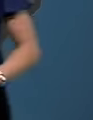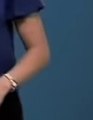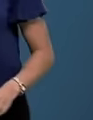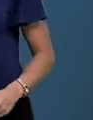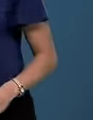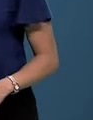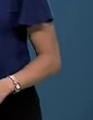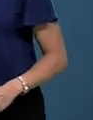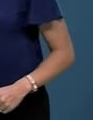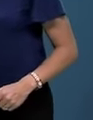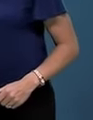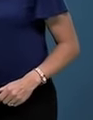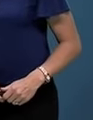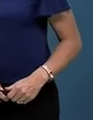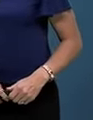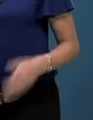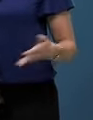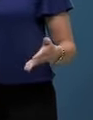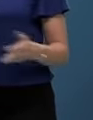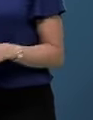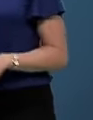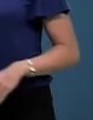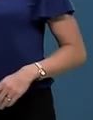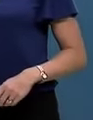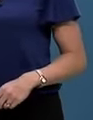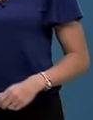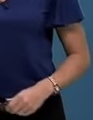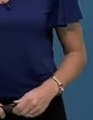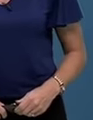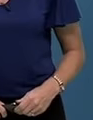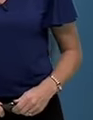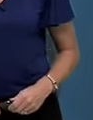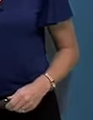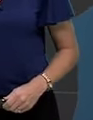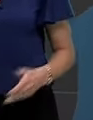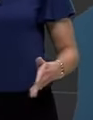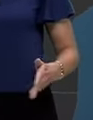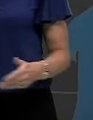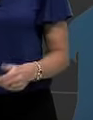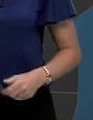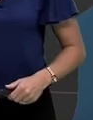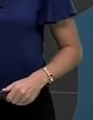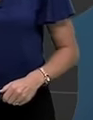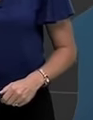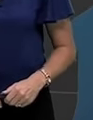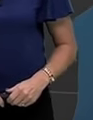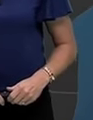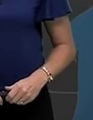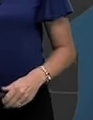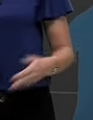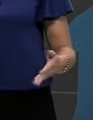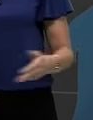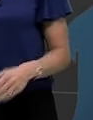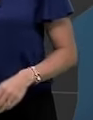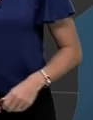for Bloemfontein, with a fine and dry Saturday in store, and Bethlehem and Harry Smith head into the upper 20s. In Gauteng, we're expecting mostly